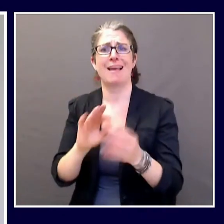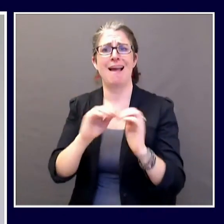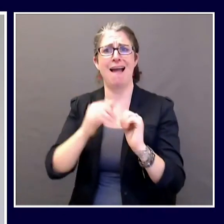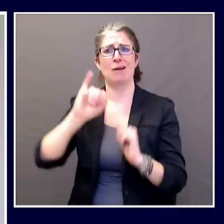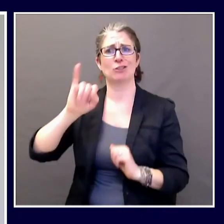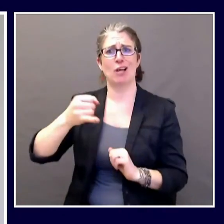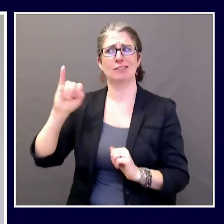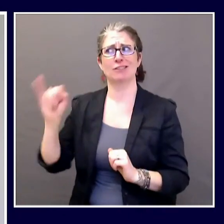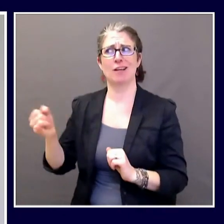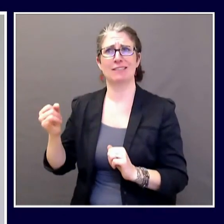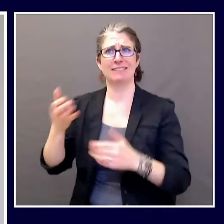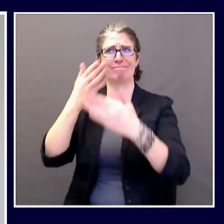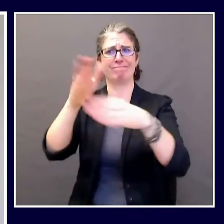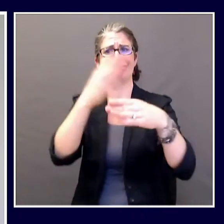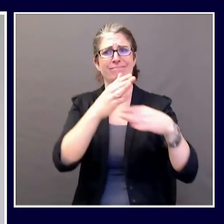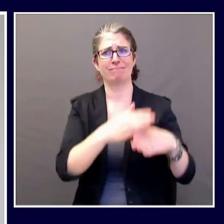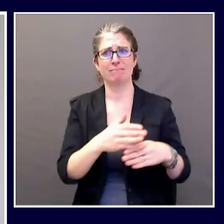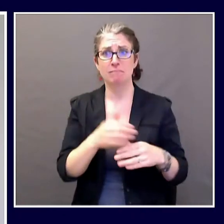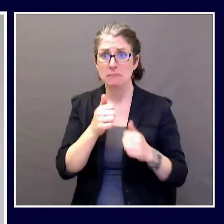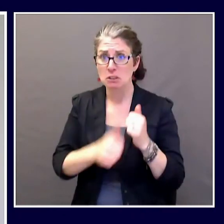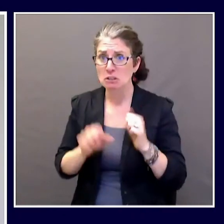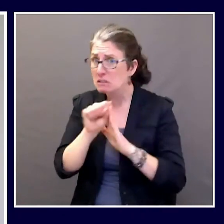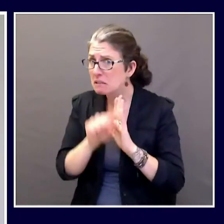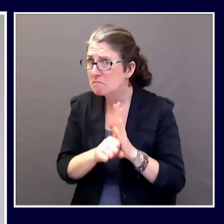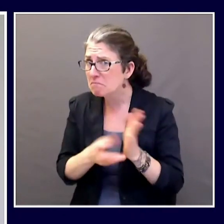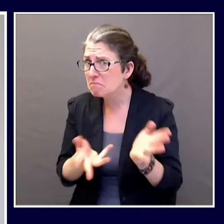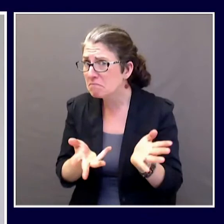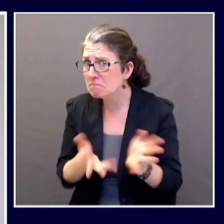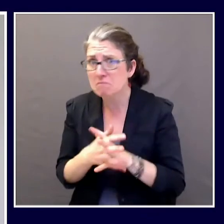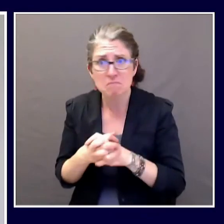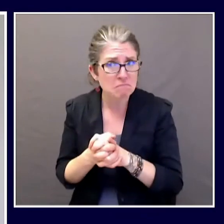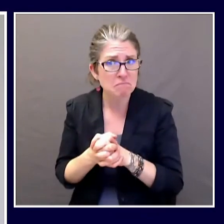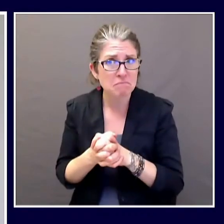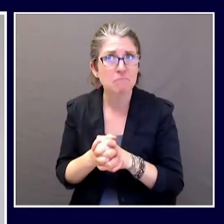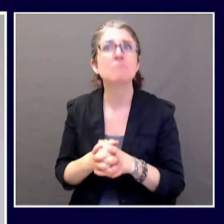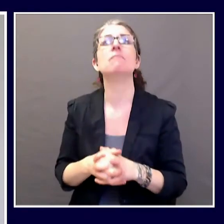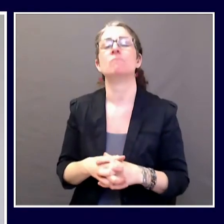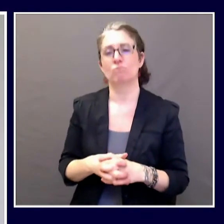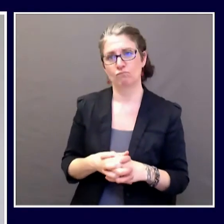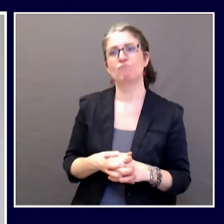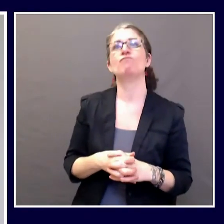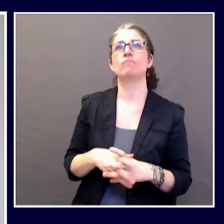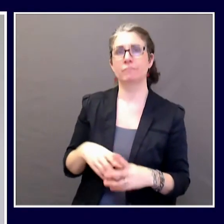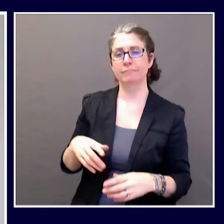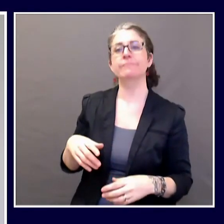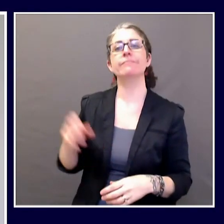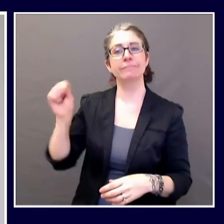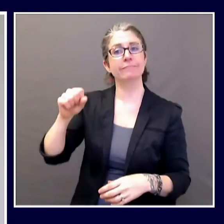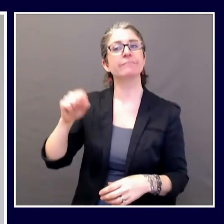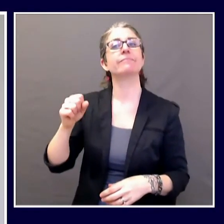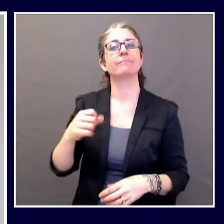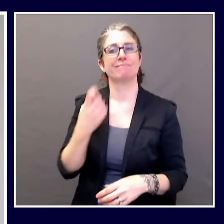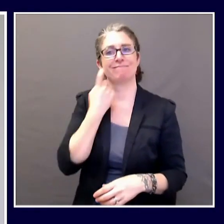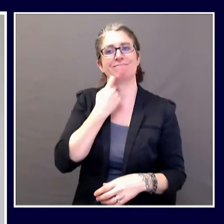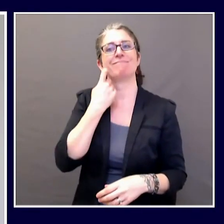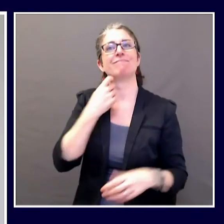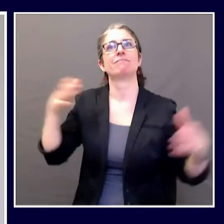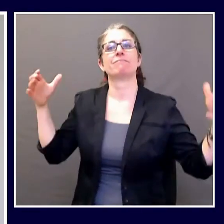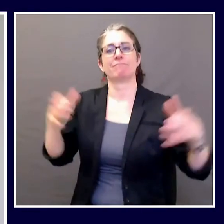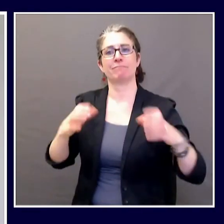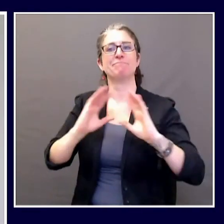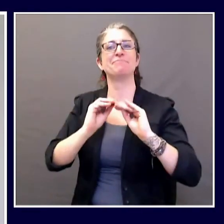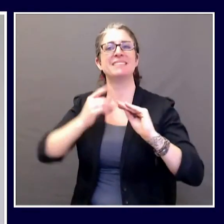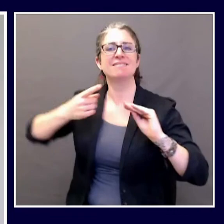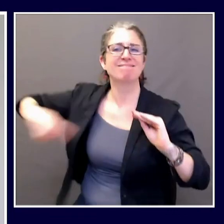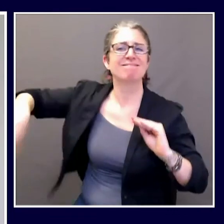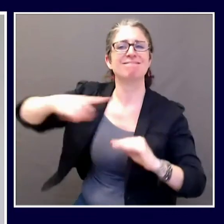federal partners where, among other things, we talked just exactly about that. One of the questions we posed was, of that new 100 million